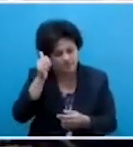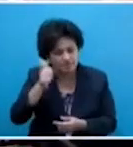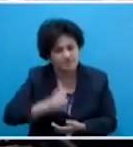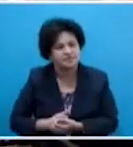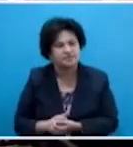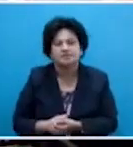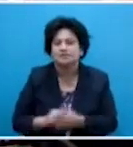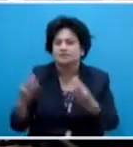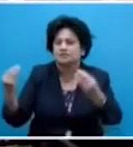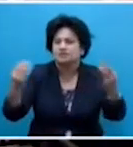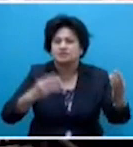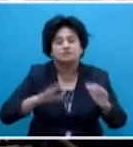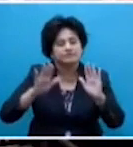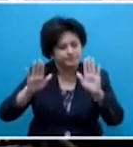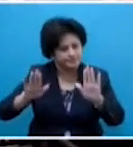Order.